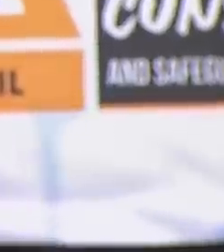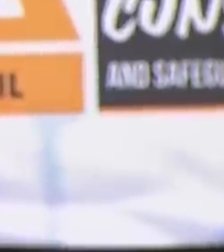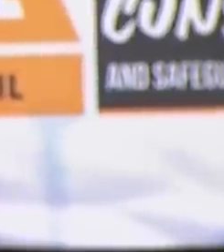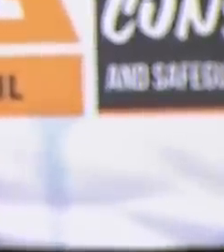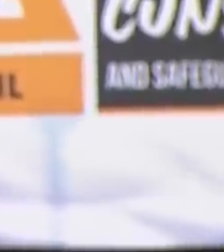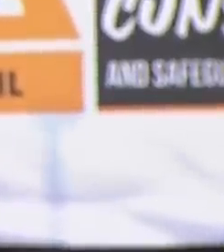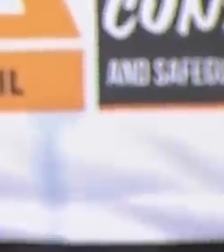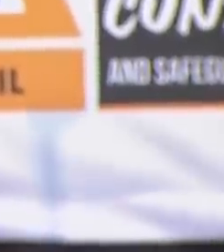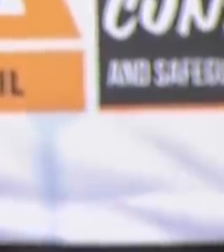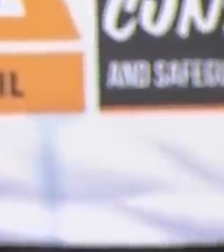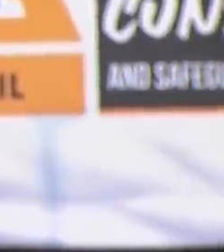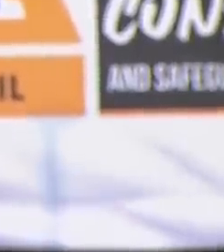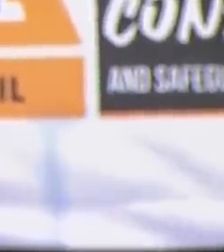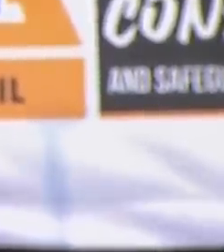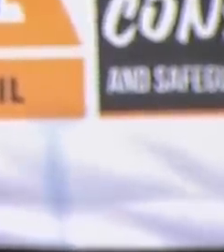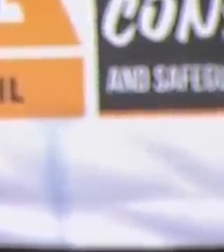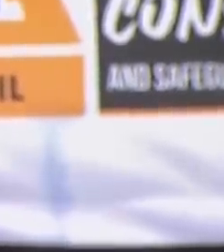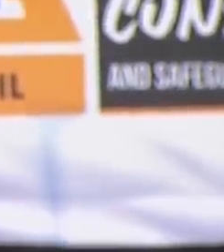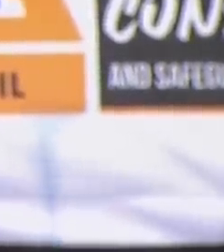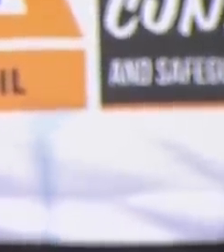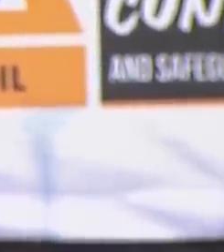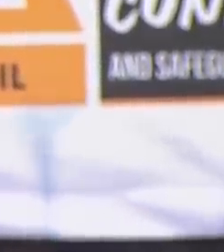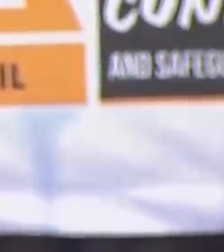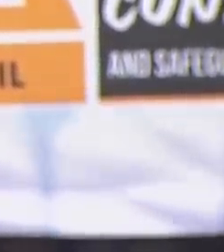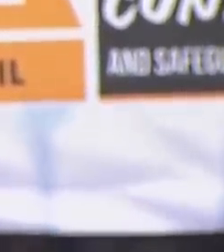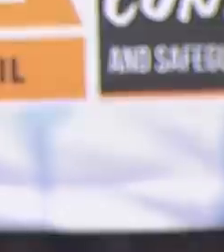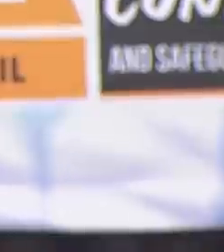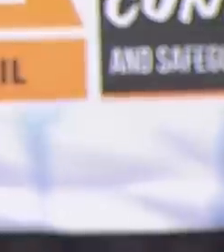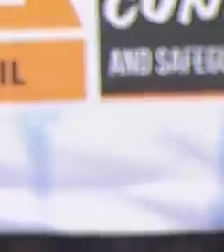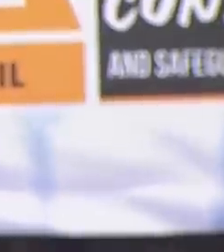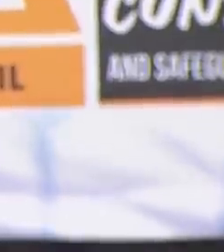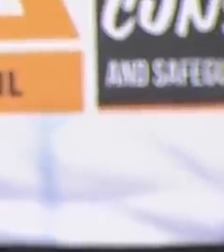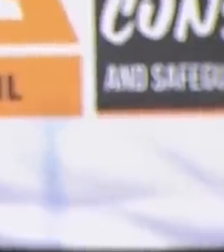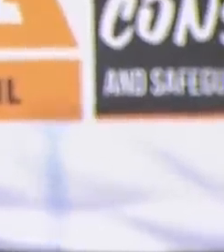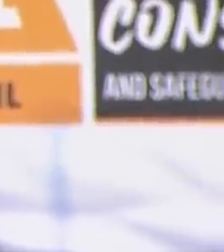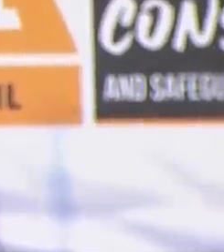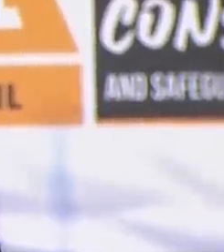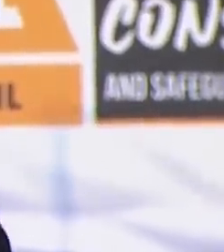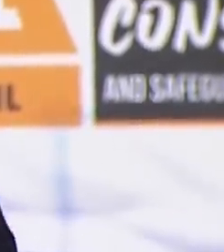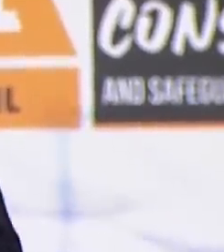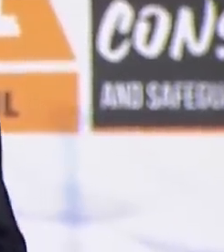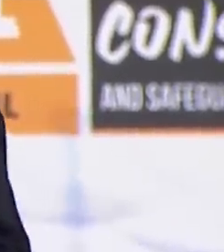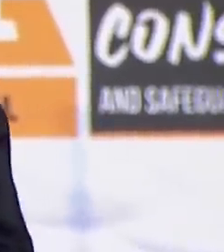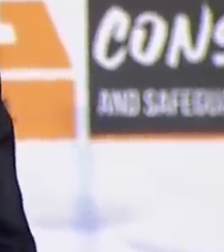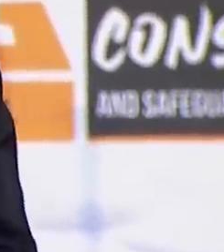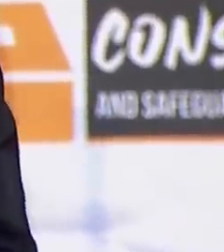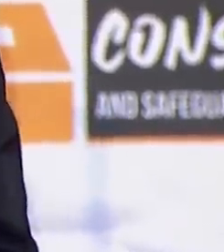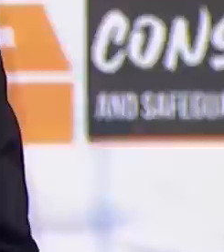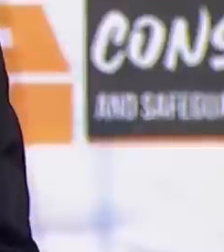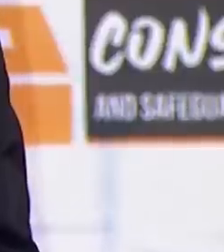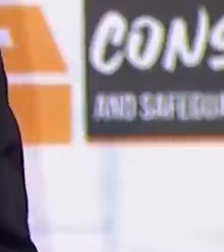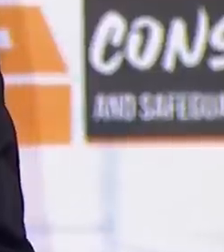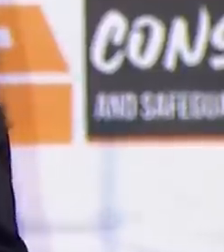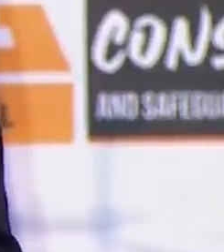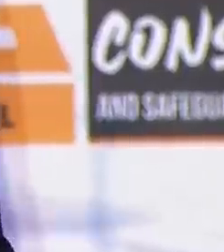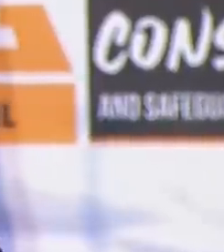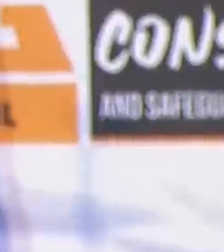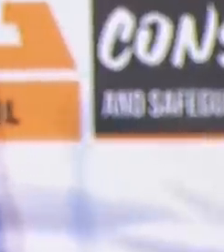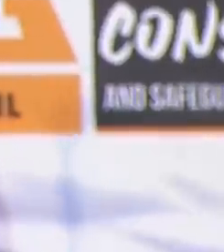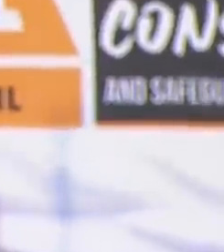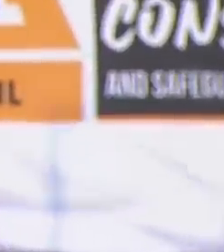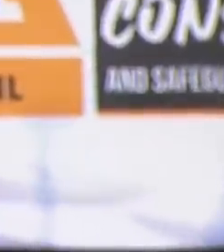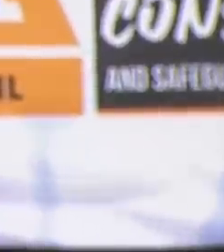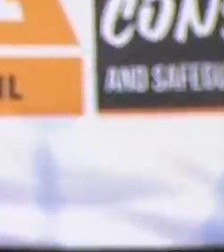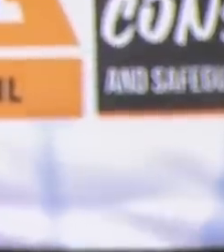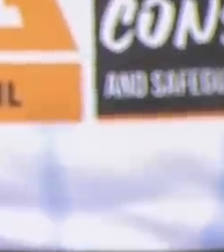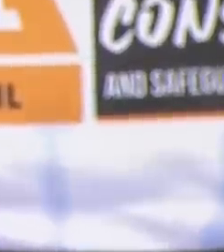more competitive, more inclusive, and more attractive to investors. It is because South Africans